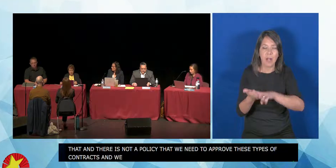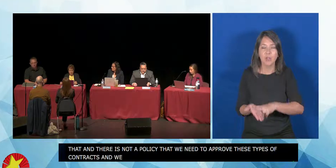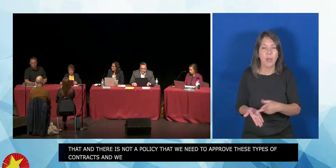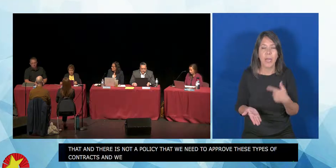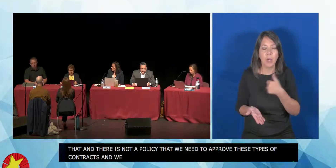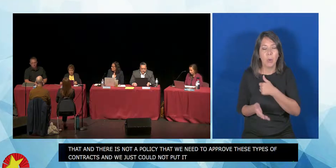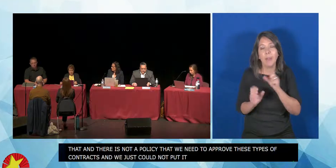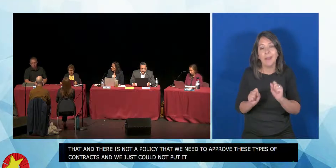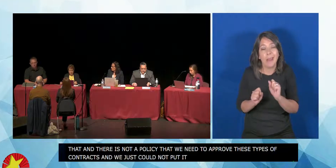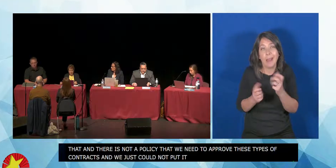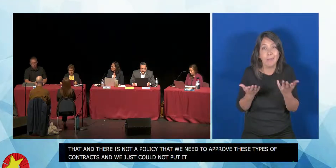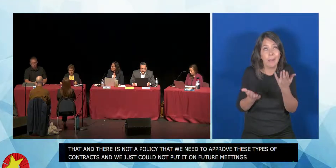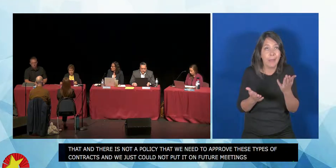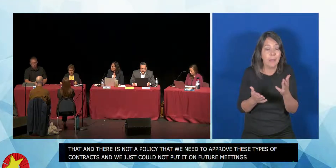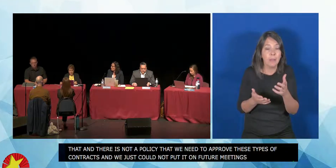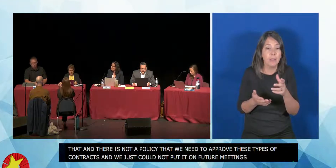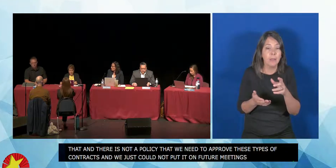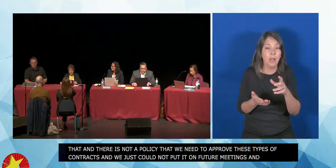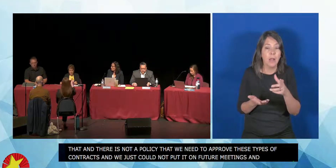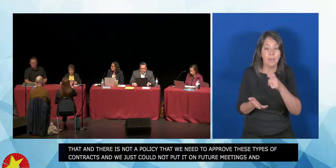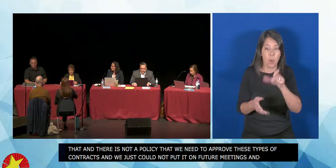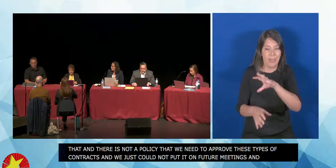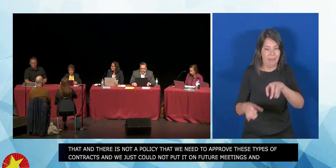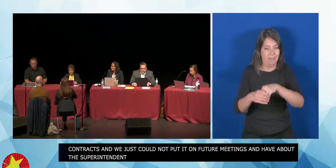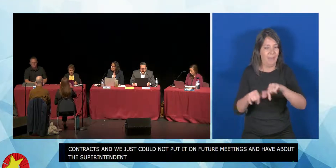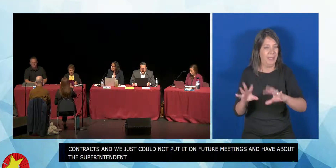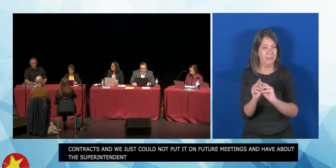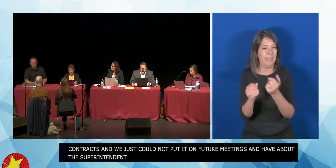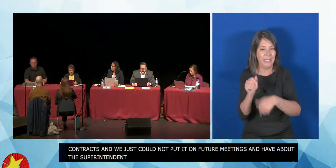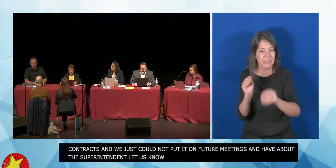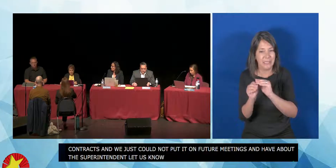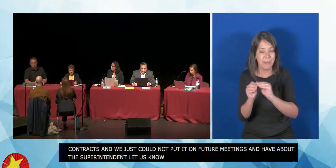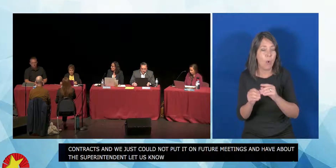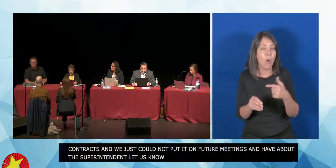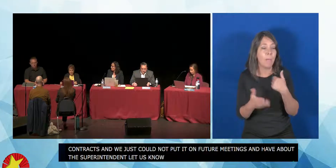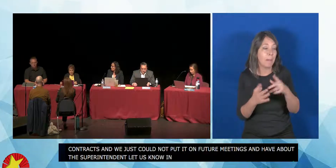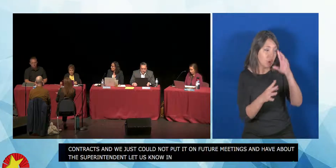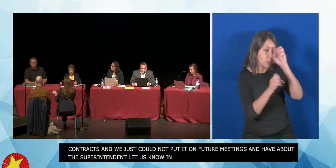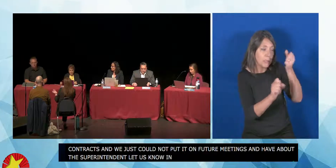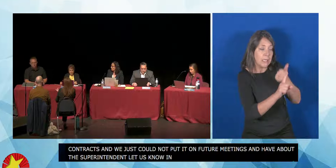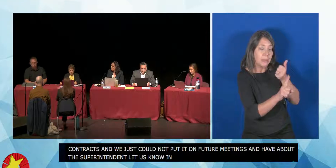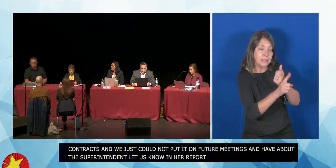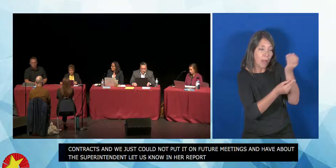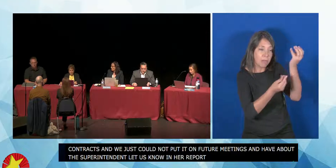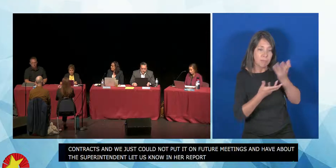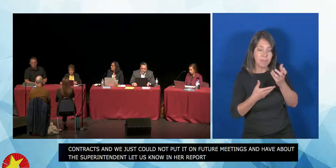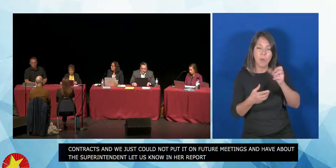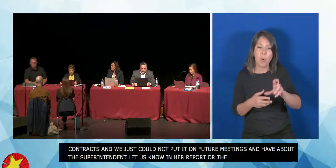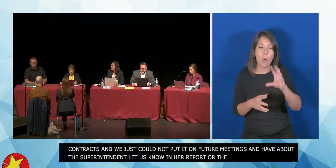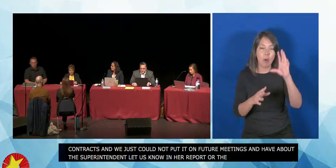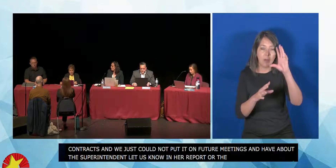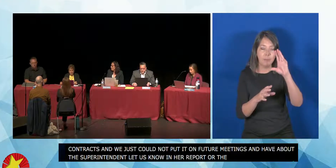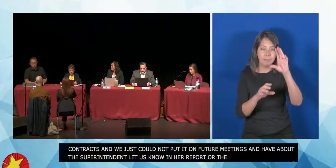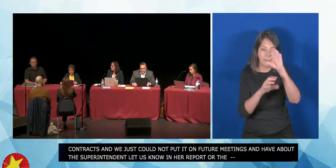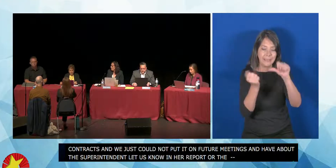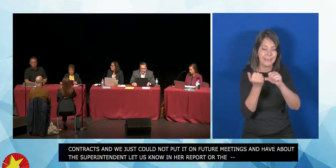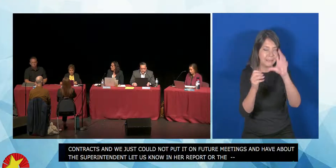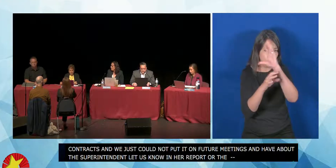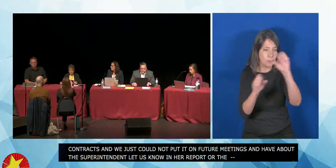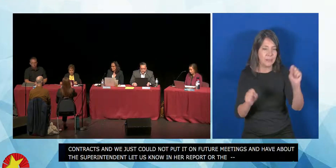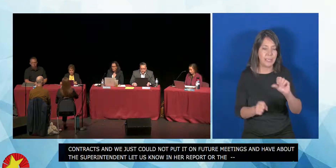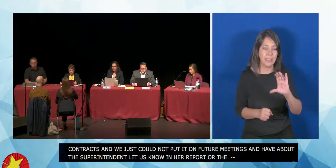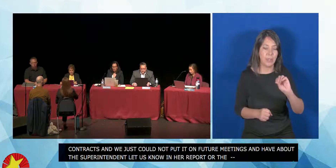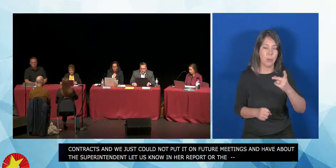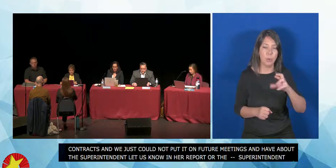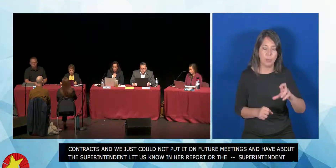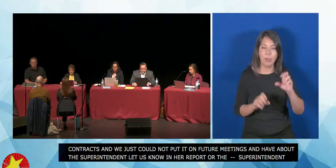the superintendent either let us know in her report or Assistant Superintendent Cooper, or whichever it fits into, to do that.